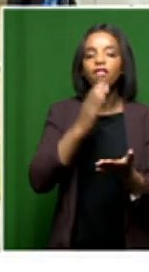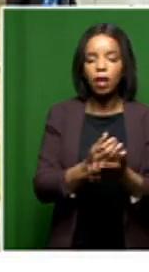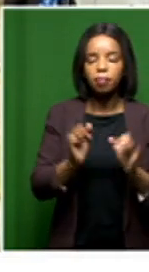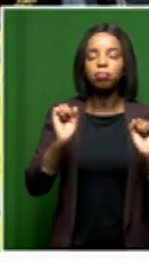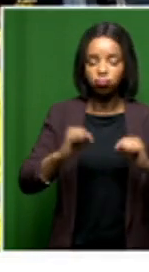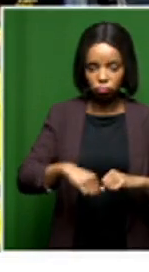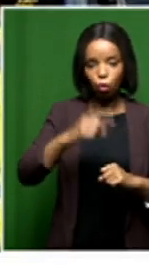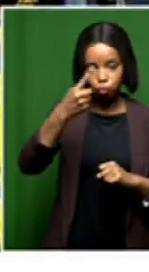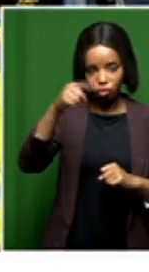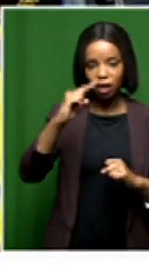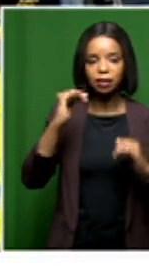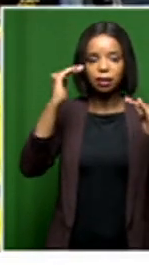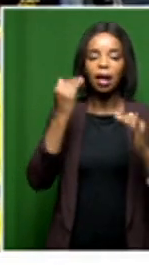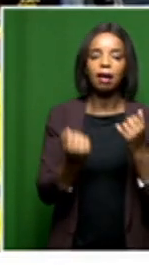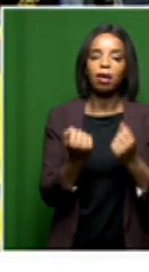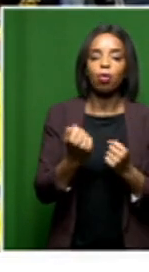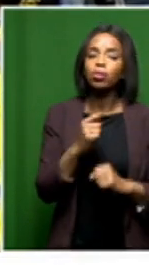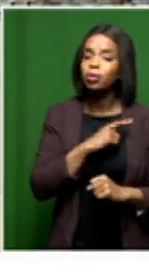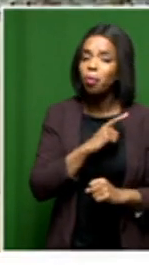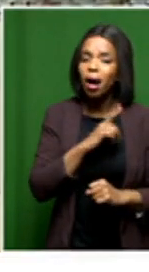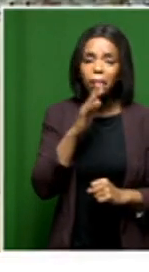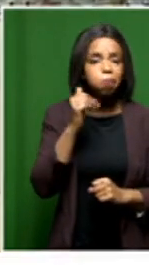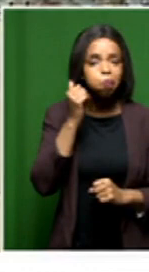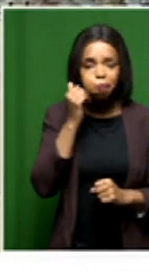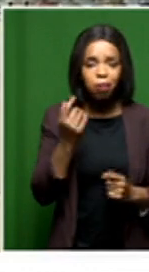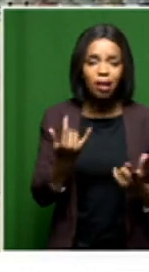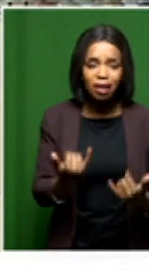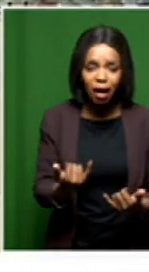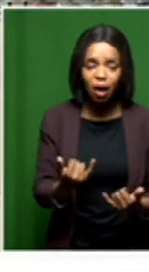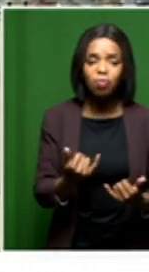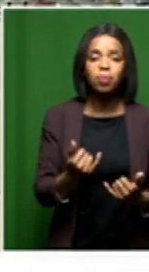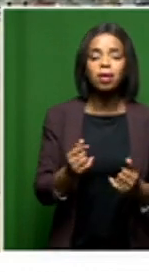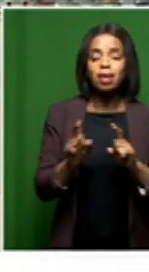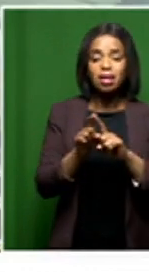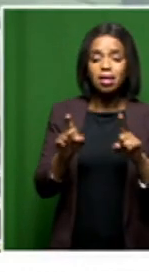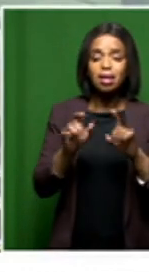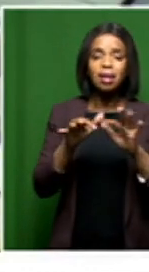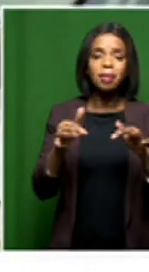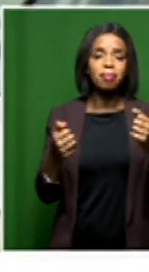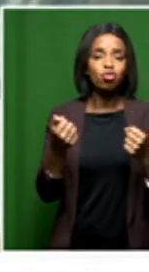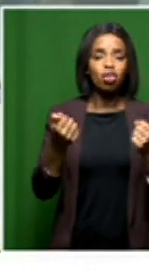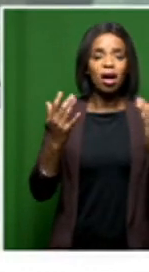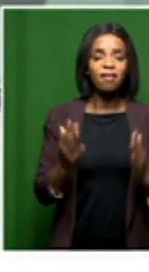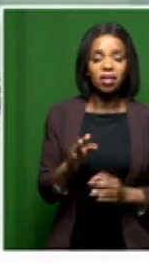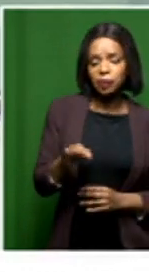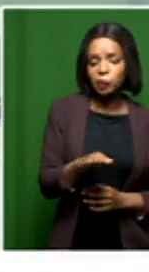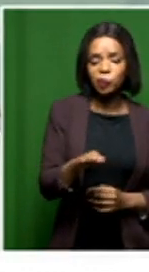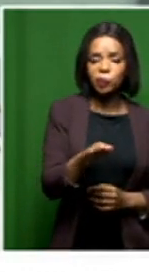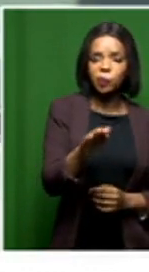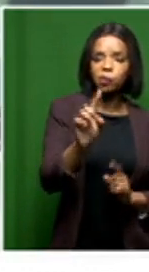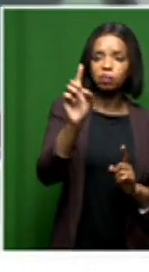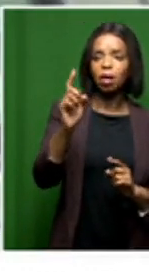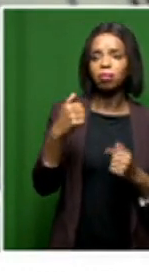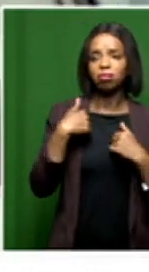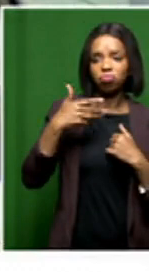right now where road users find themselves where they go and renew their driving licenses, where they go to renew their licenses, and they